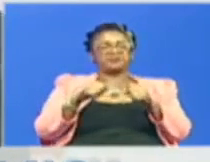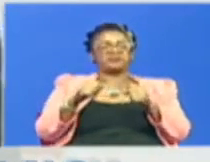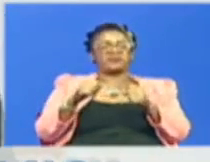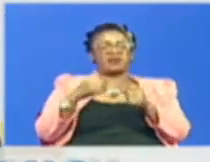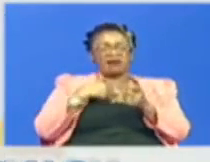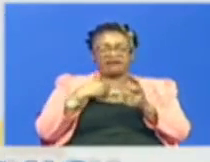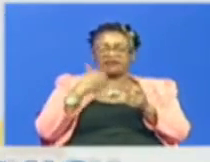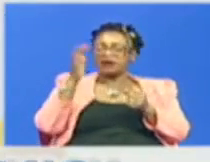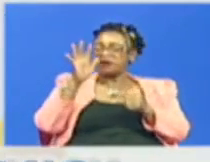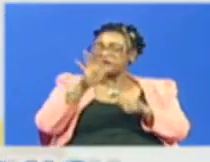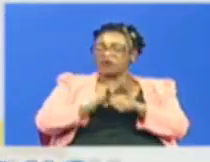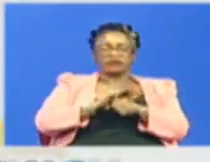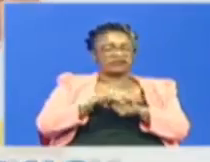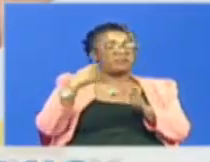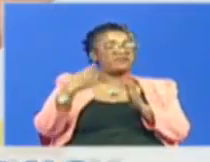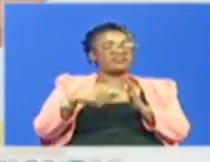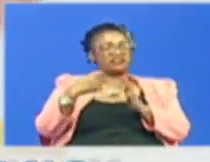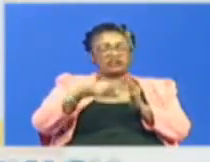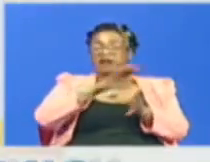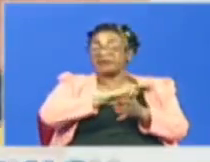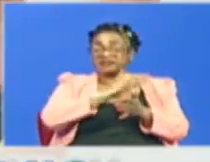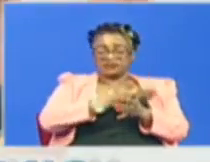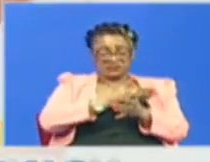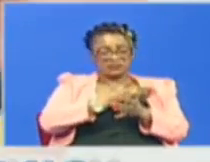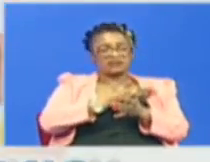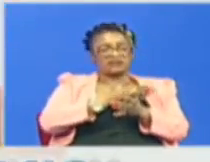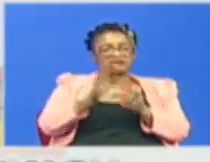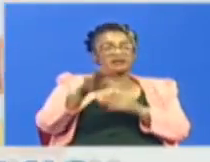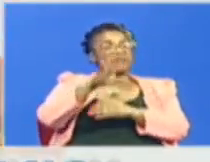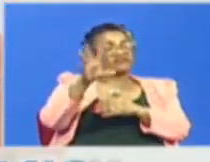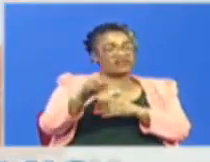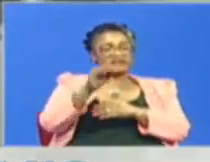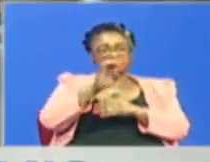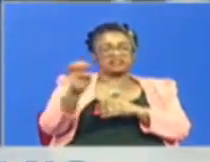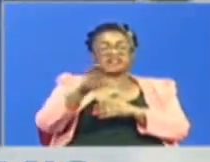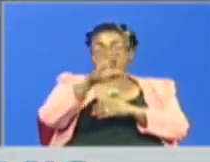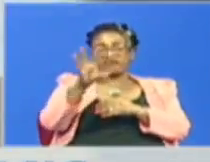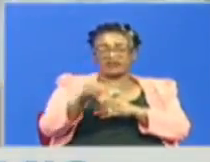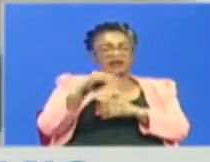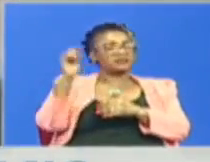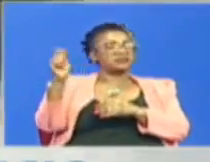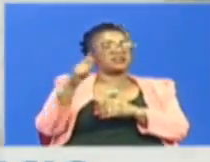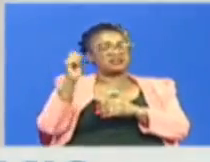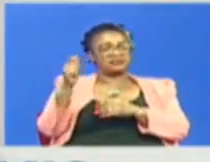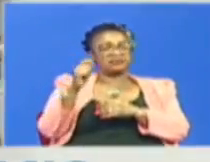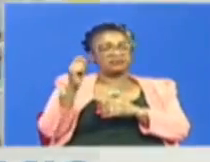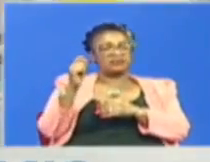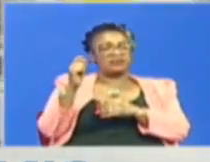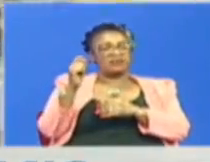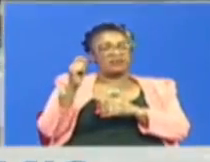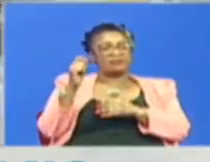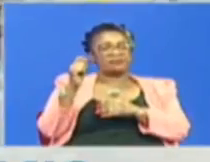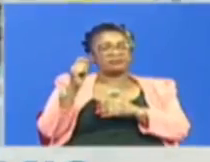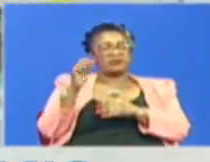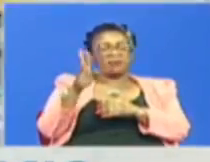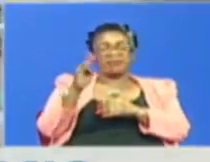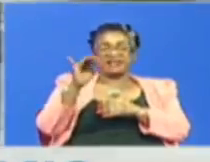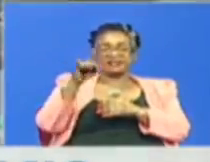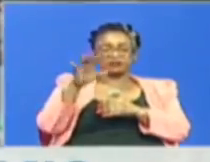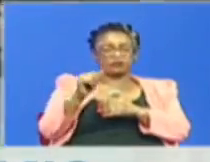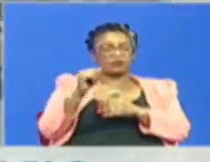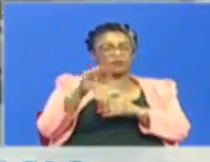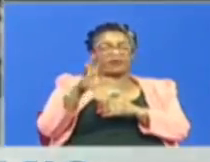our manufacturing capacities in Africa, in East Africa, in Kenya. For Kenya's renowned manufacturer, Bidco Africa, there are no